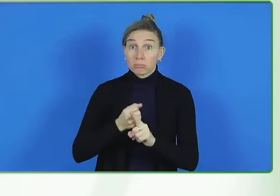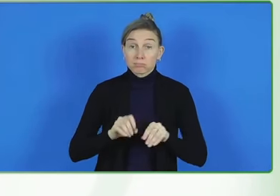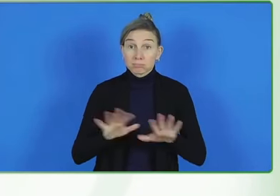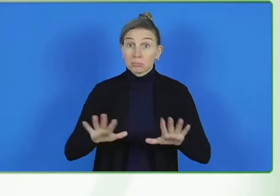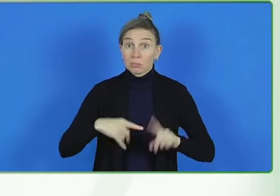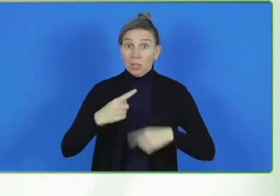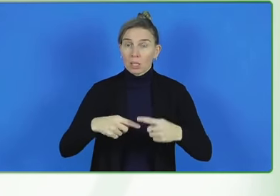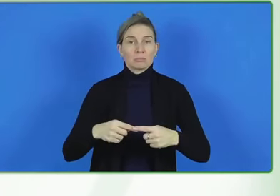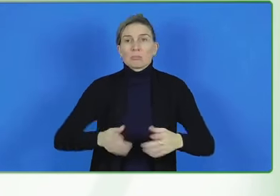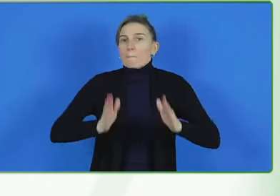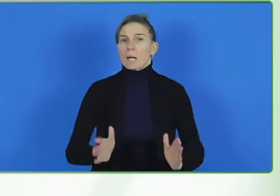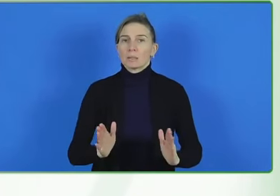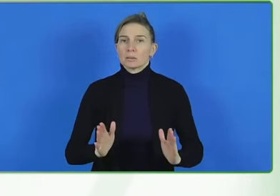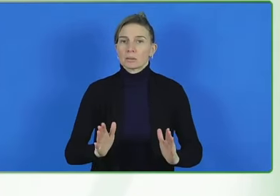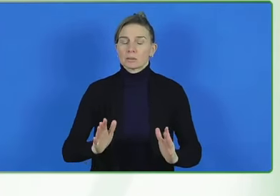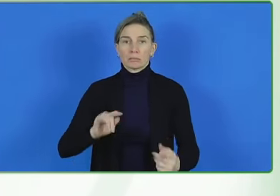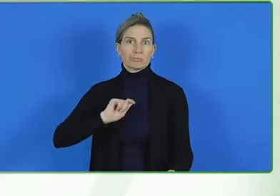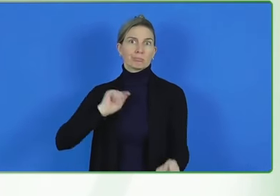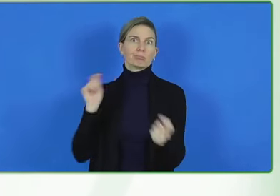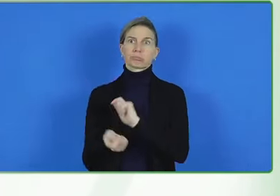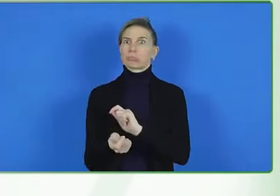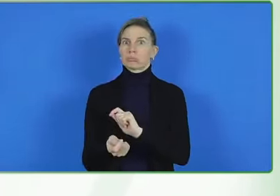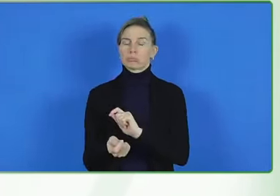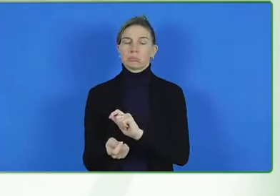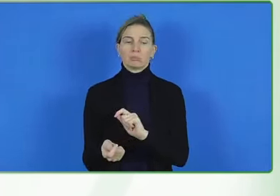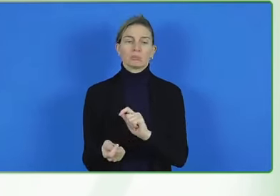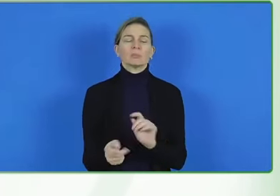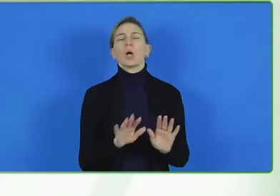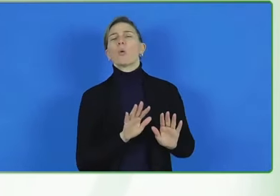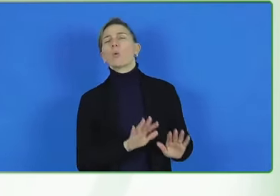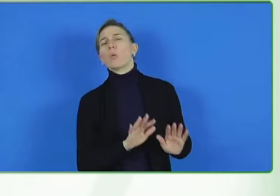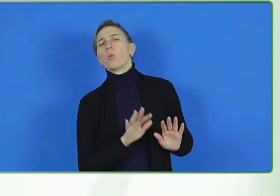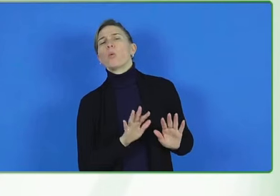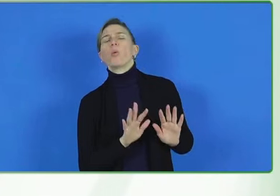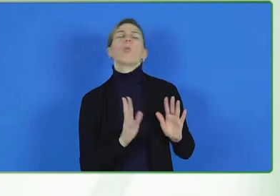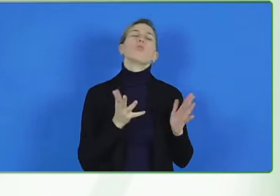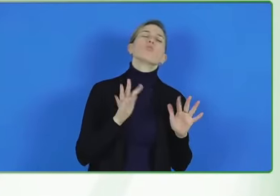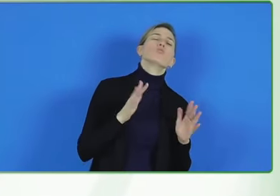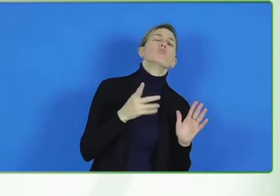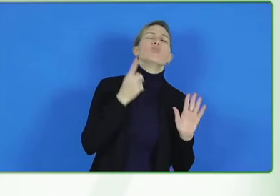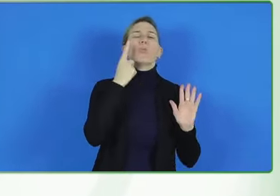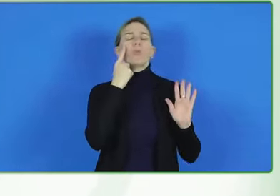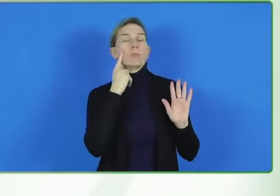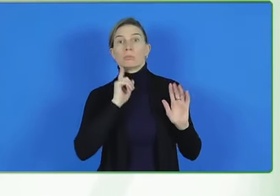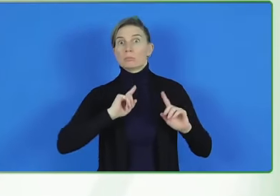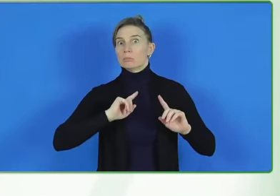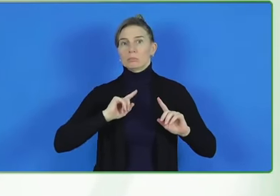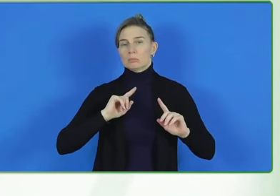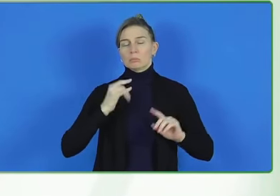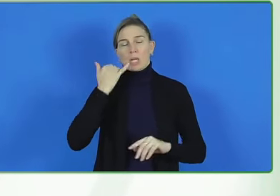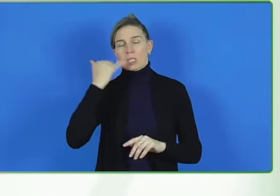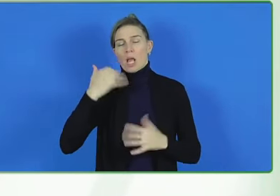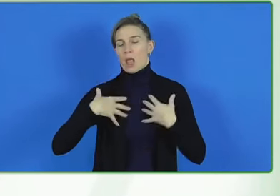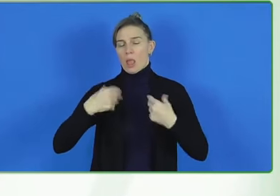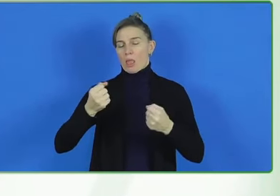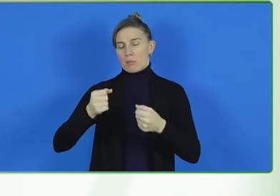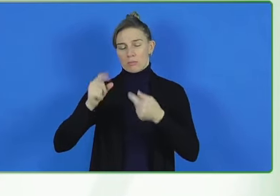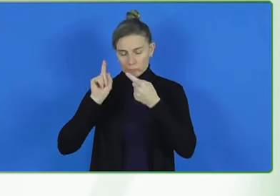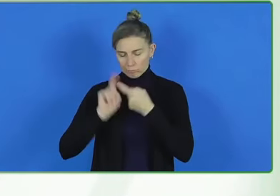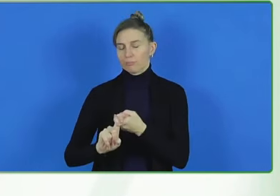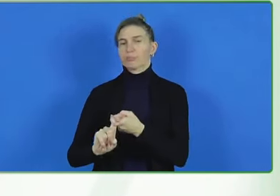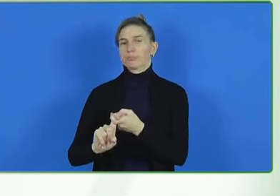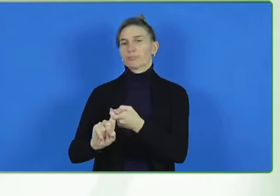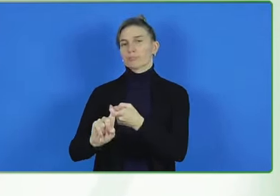physical distance that is required. And this will stay for